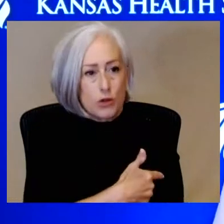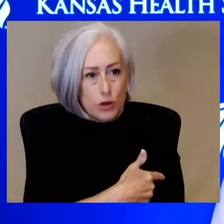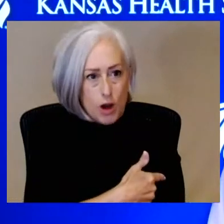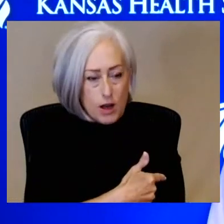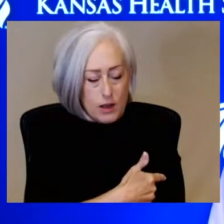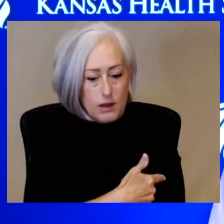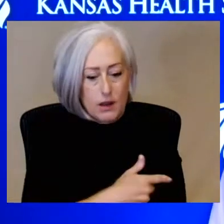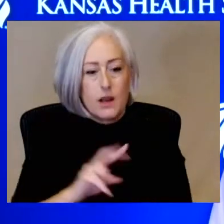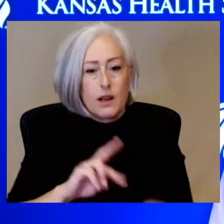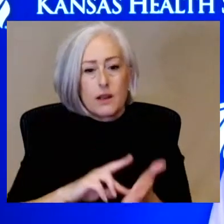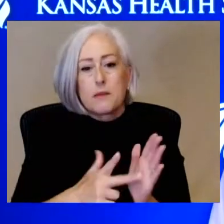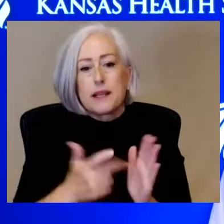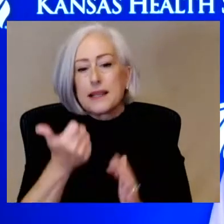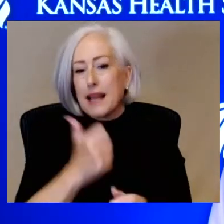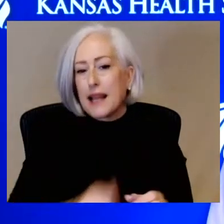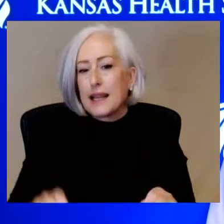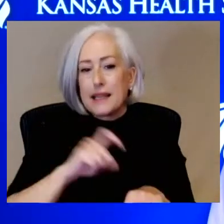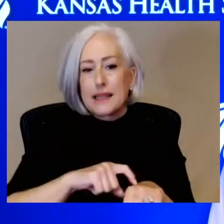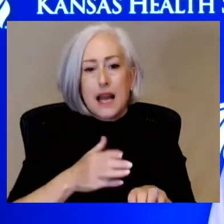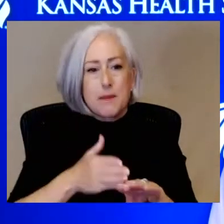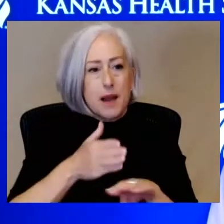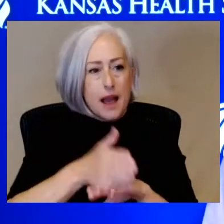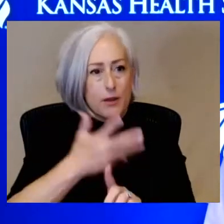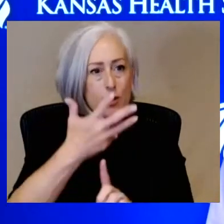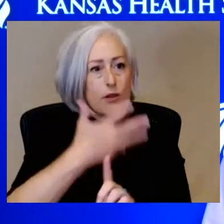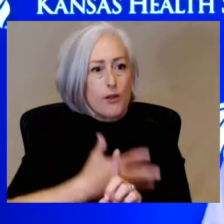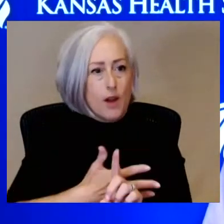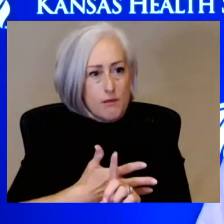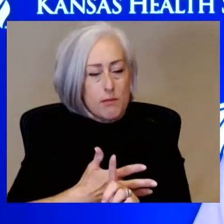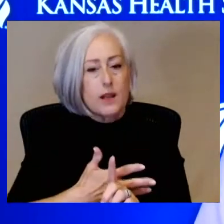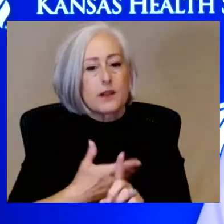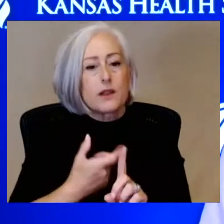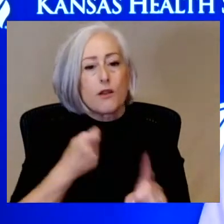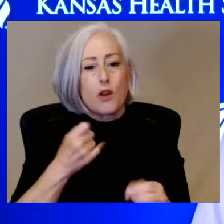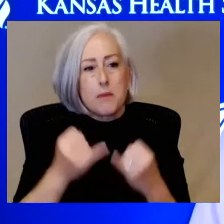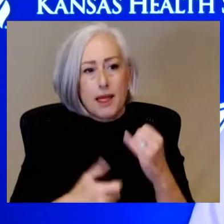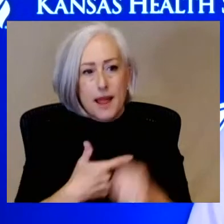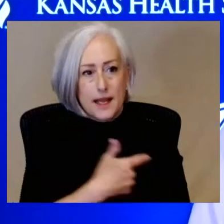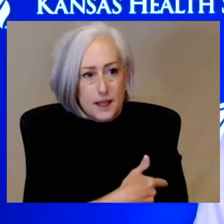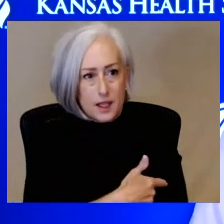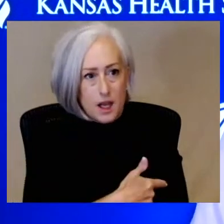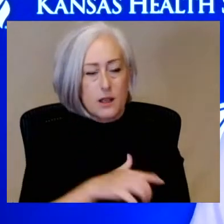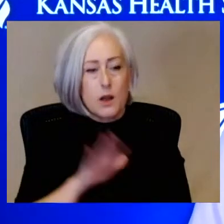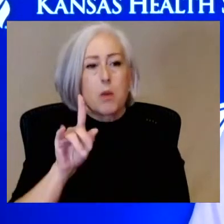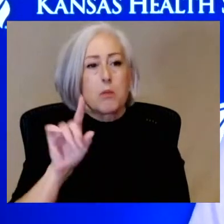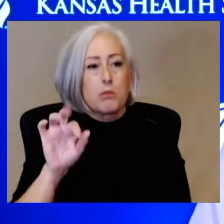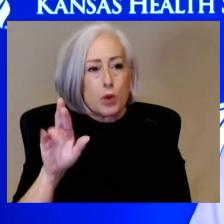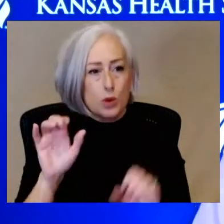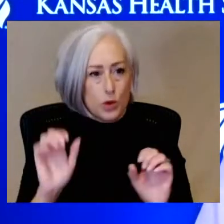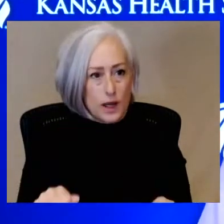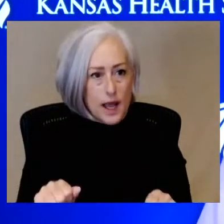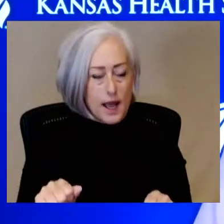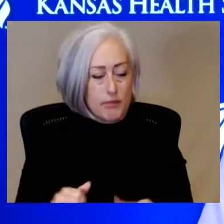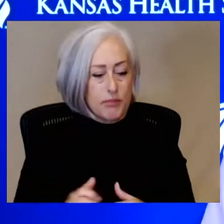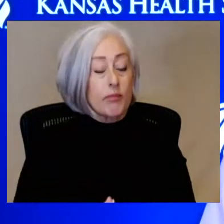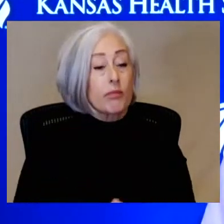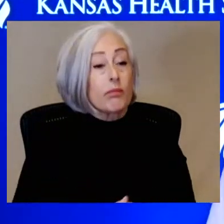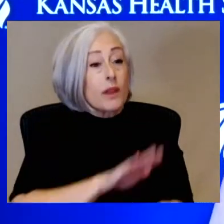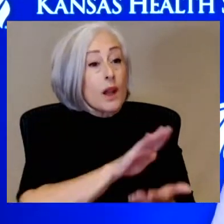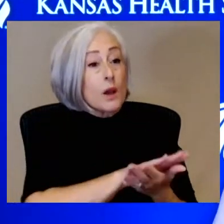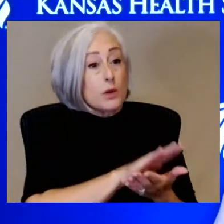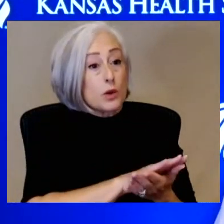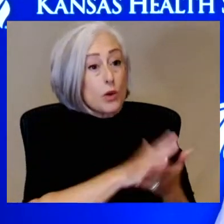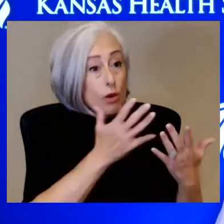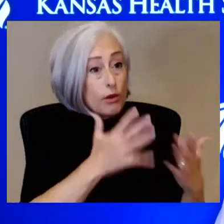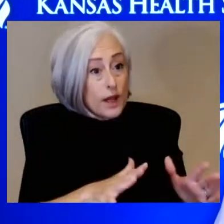after that, you can get that boost. We are moving out of school now, but we are moving into summer camps and